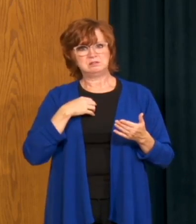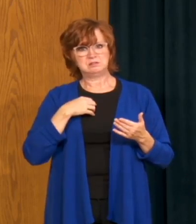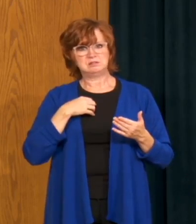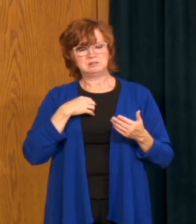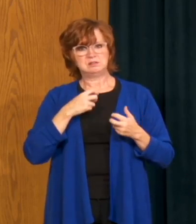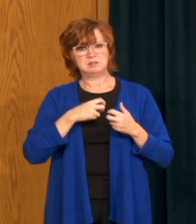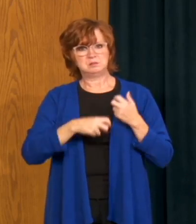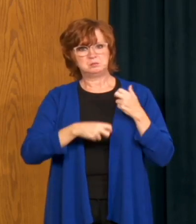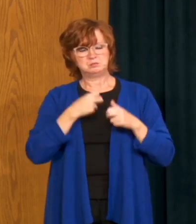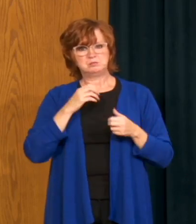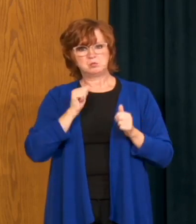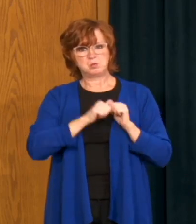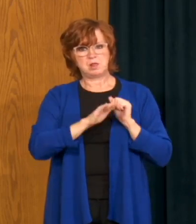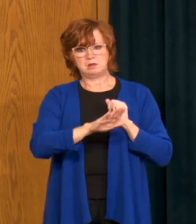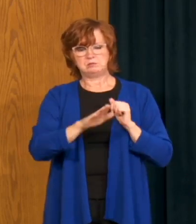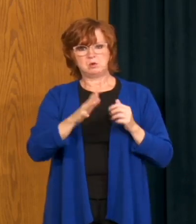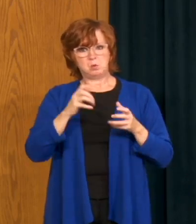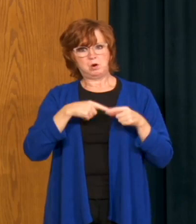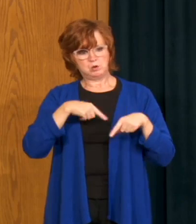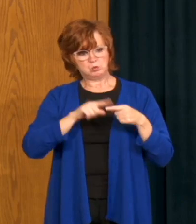not just education but